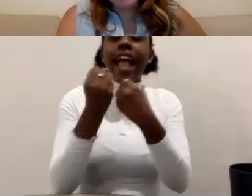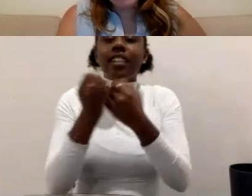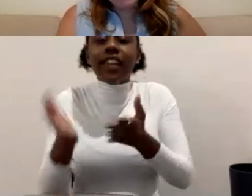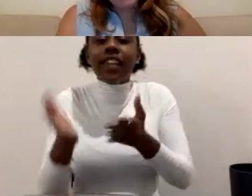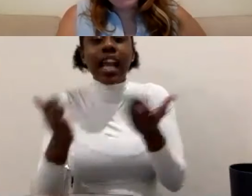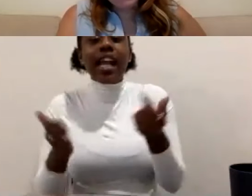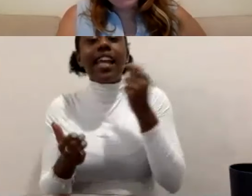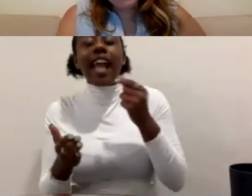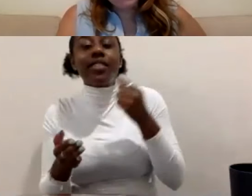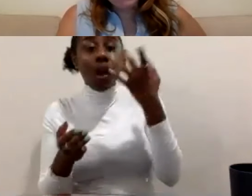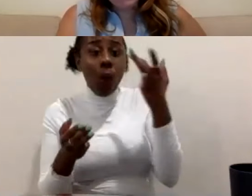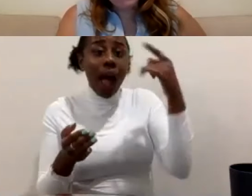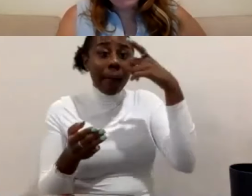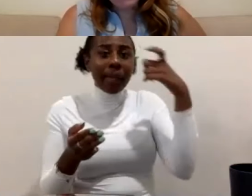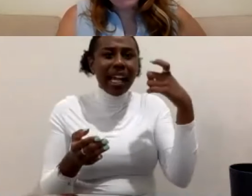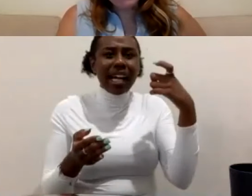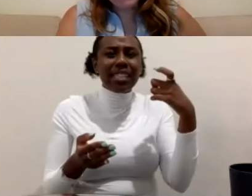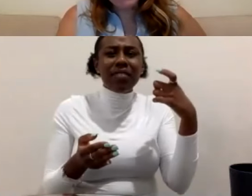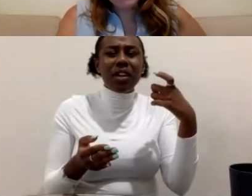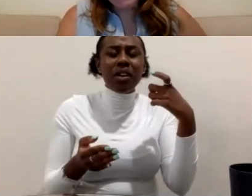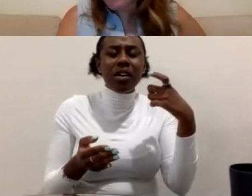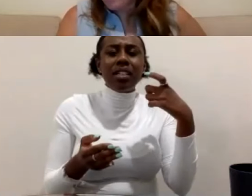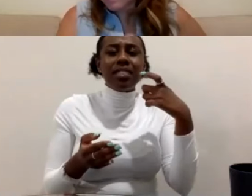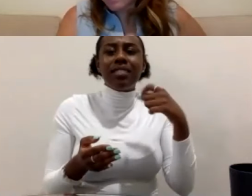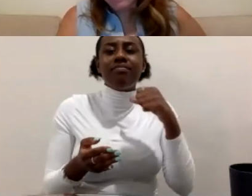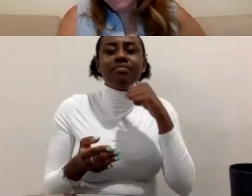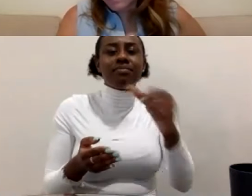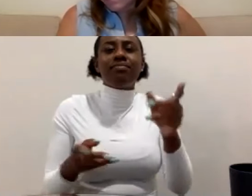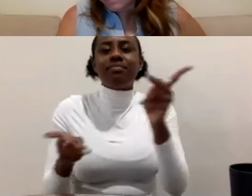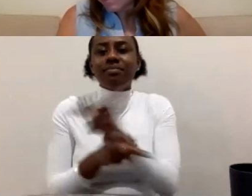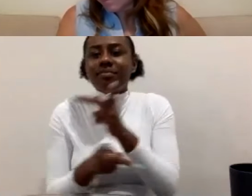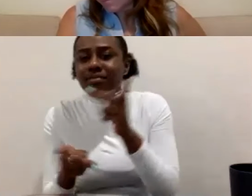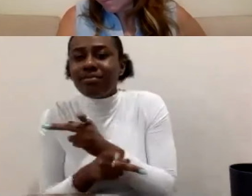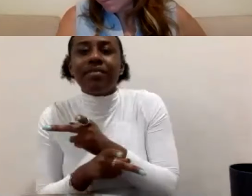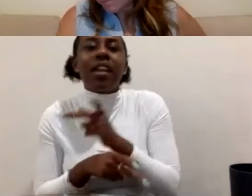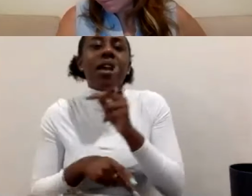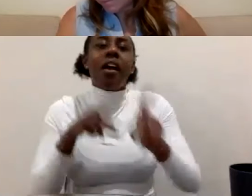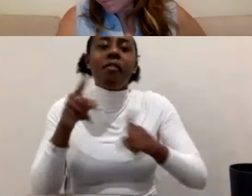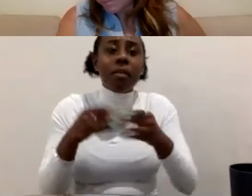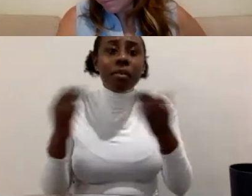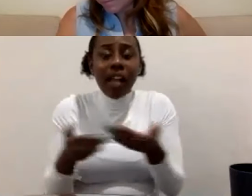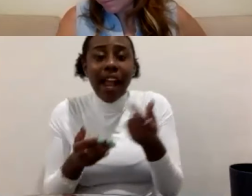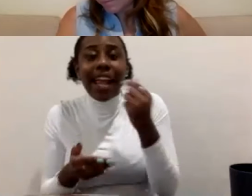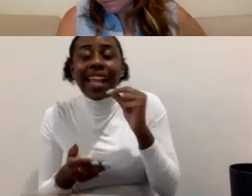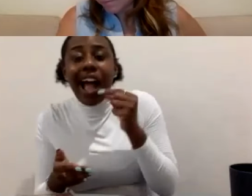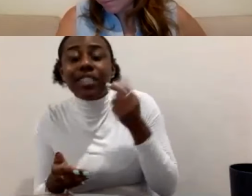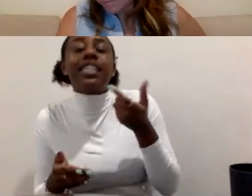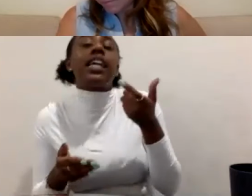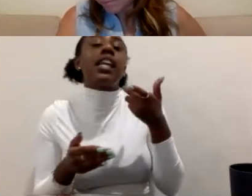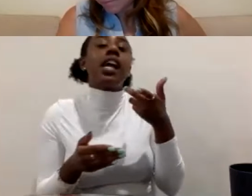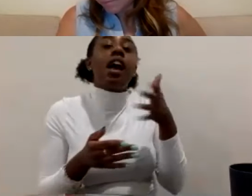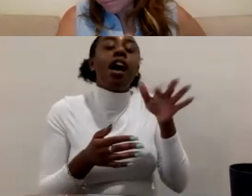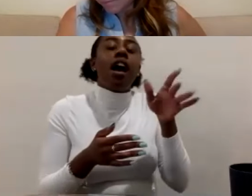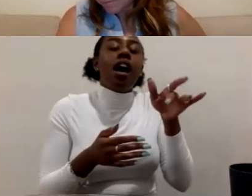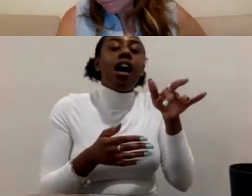style vehicle is parked right in the park, like it's not hidden, it's like parked right out so you can see.